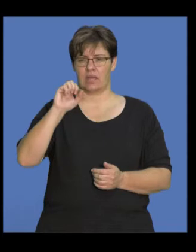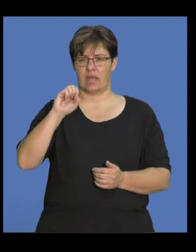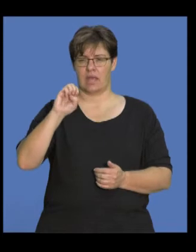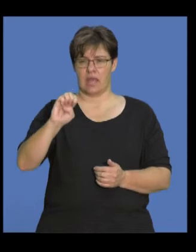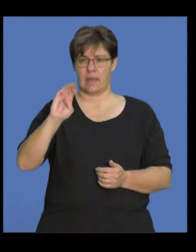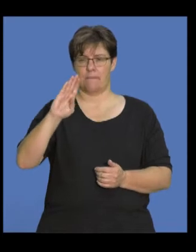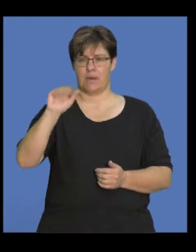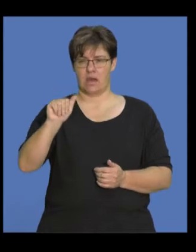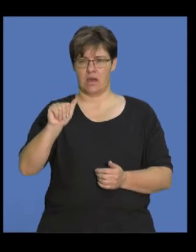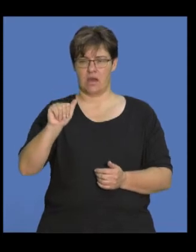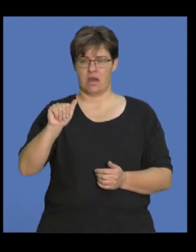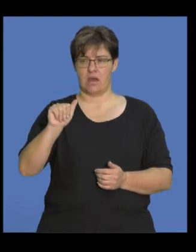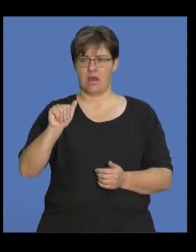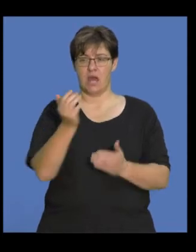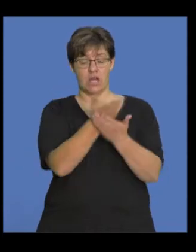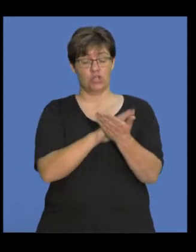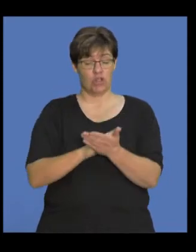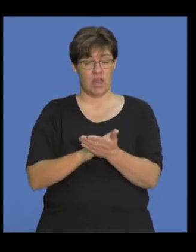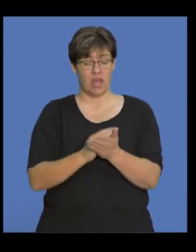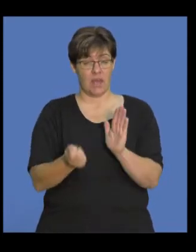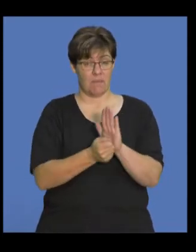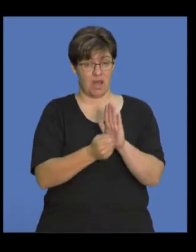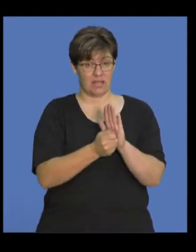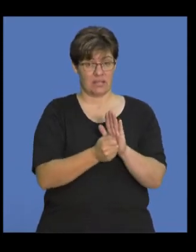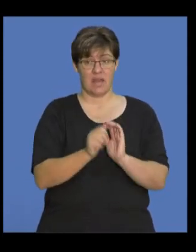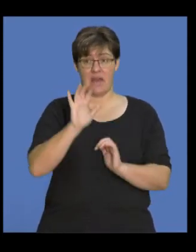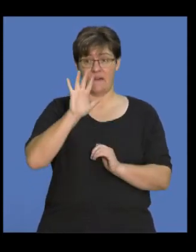invested 500,000 in the share market, right?